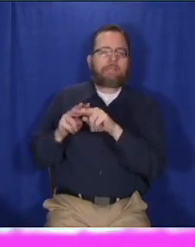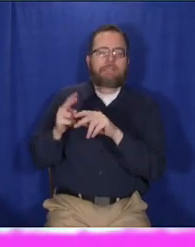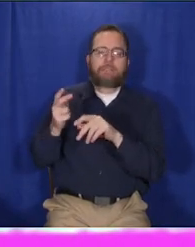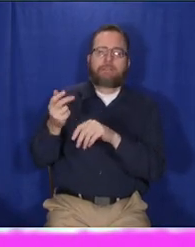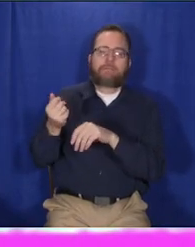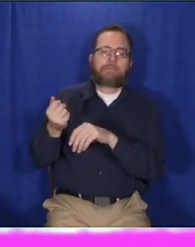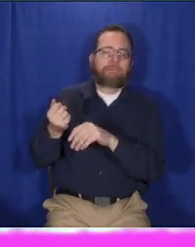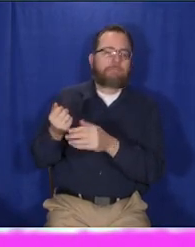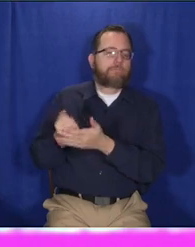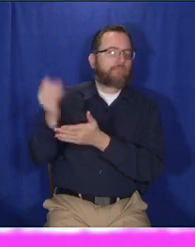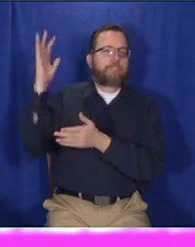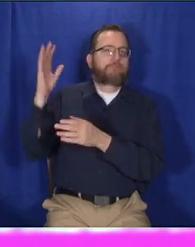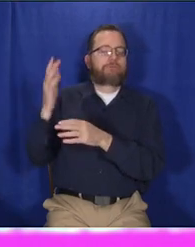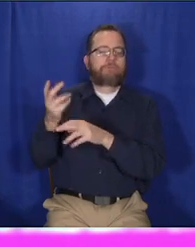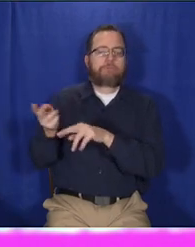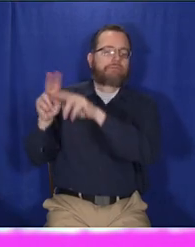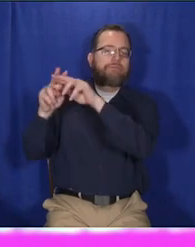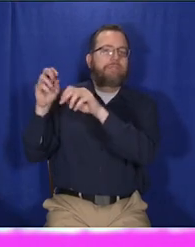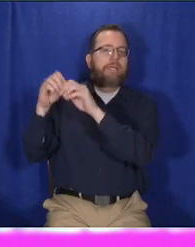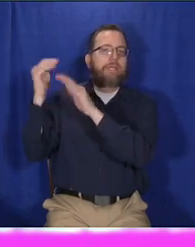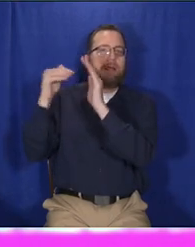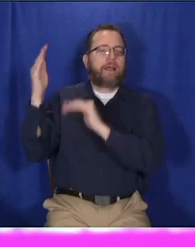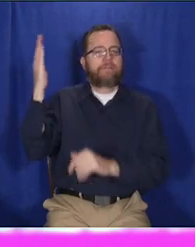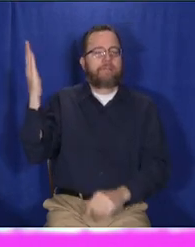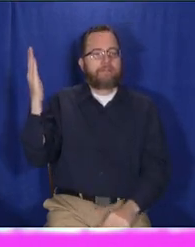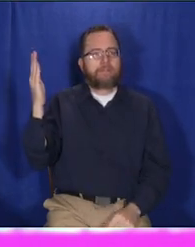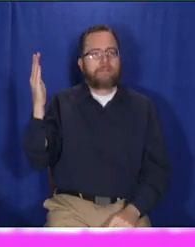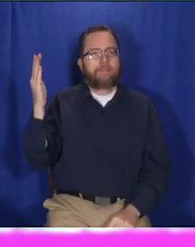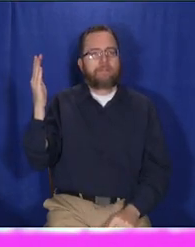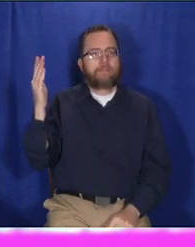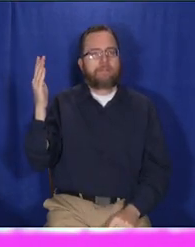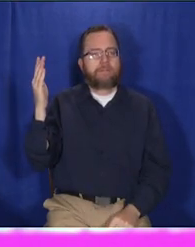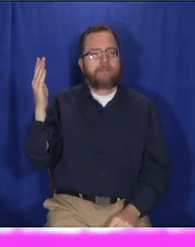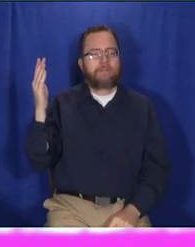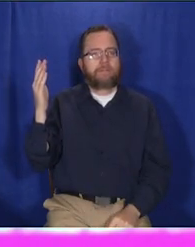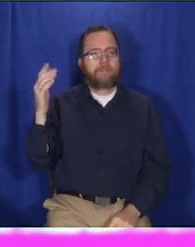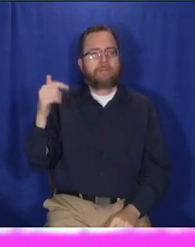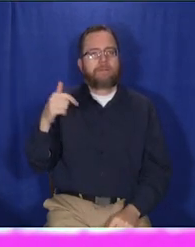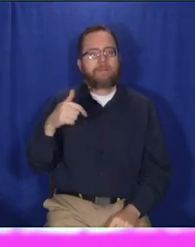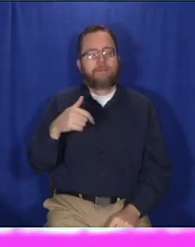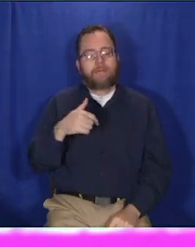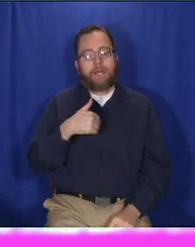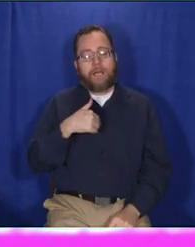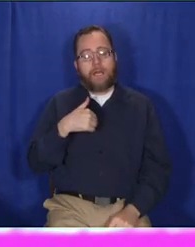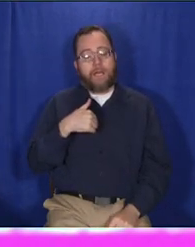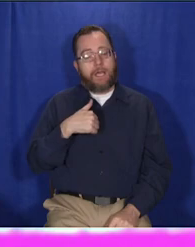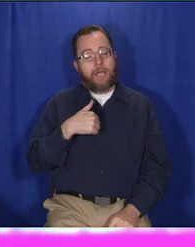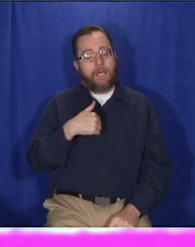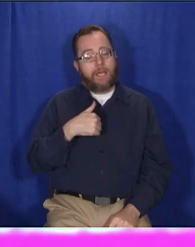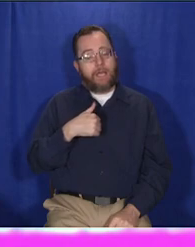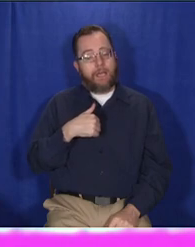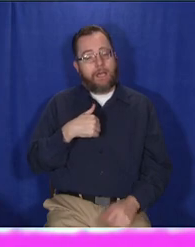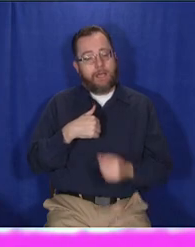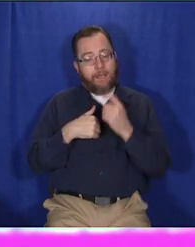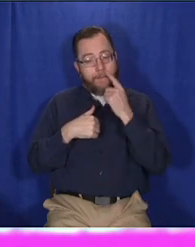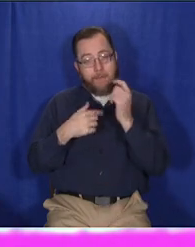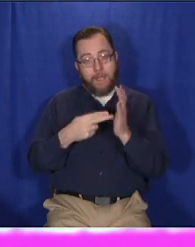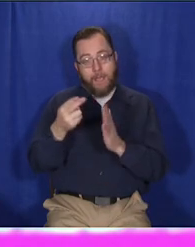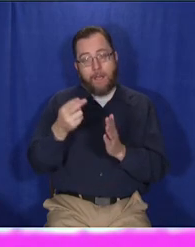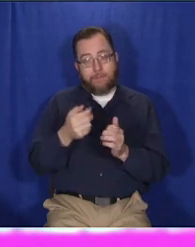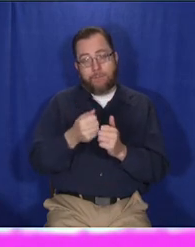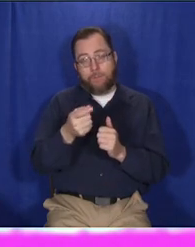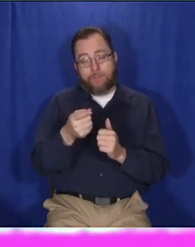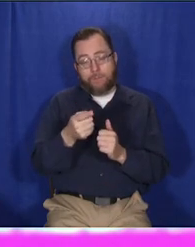studying this, every time I study passages about storing treasure in heaven, it is so difficult for me to wrap my mind around it. It just seems